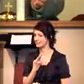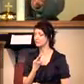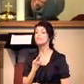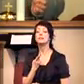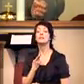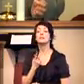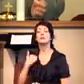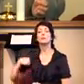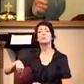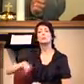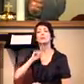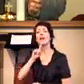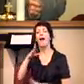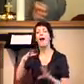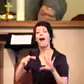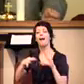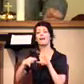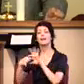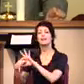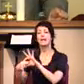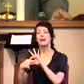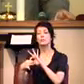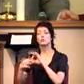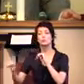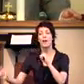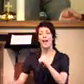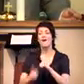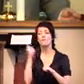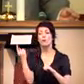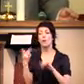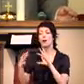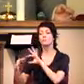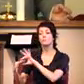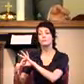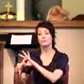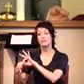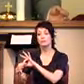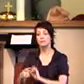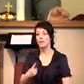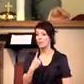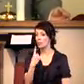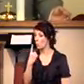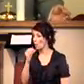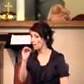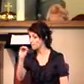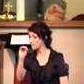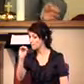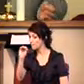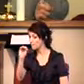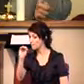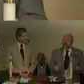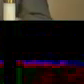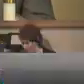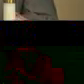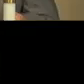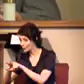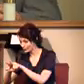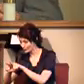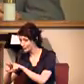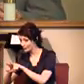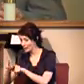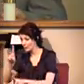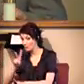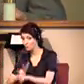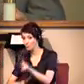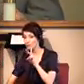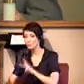that we are connected to everyone, the 1% too. Yes. Those people